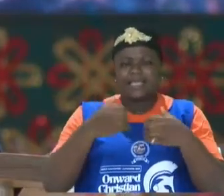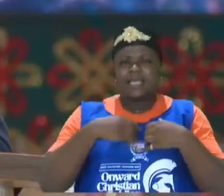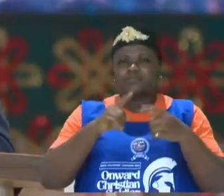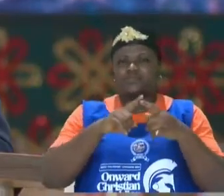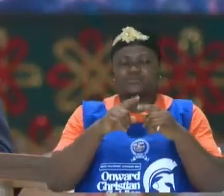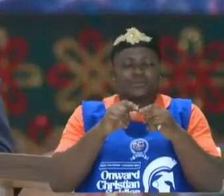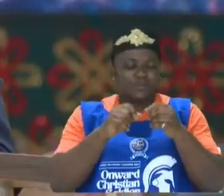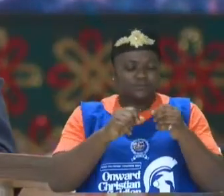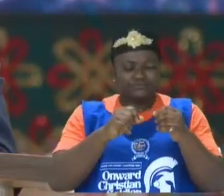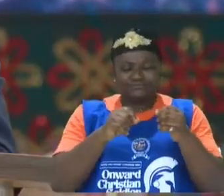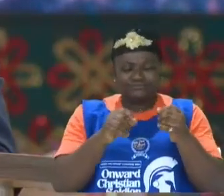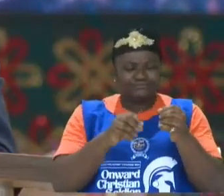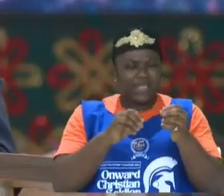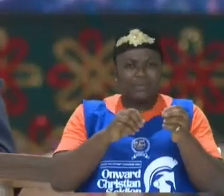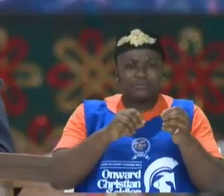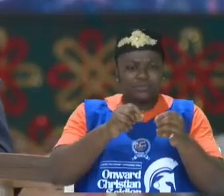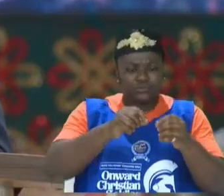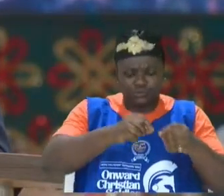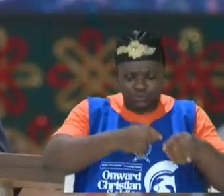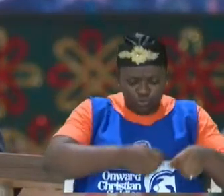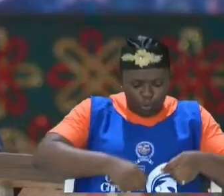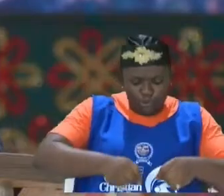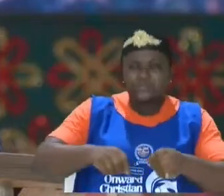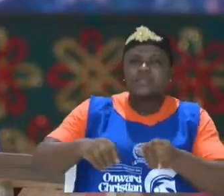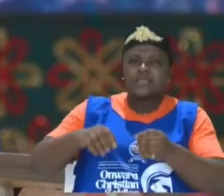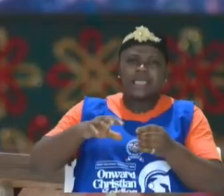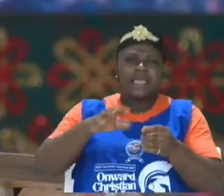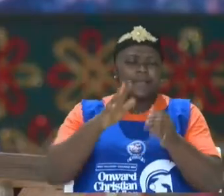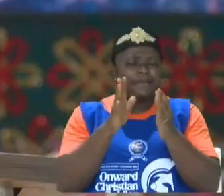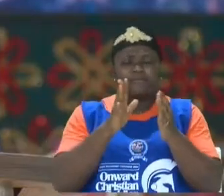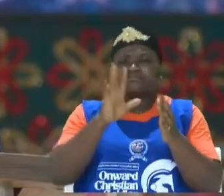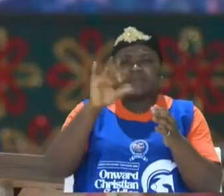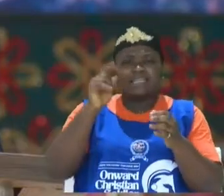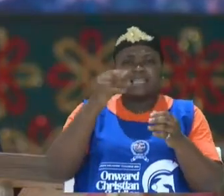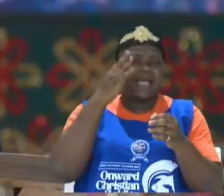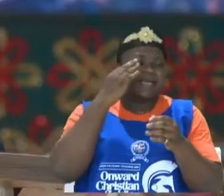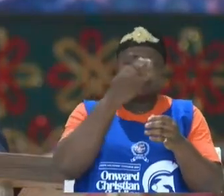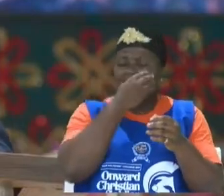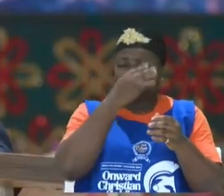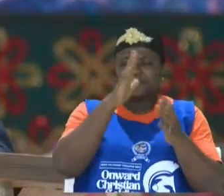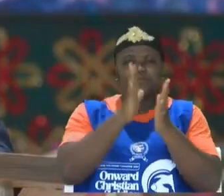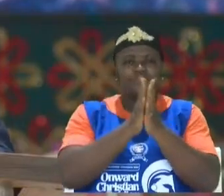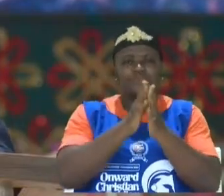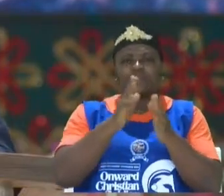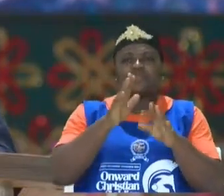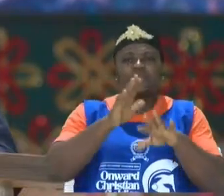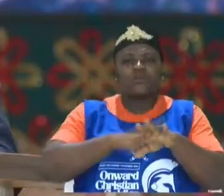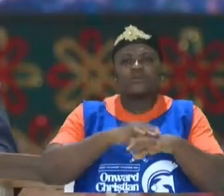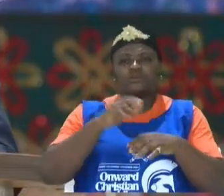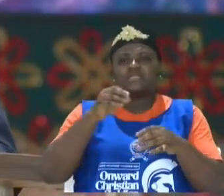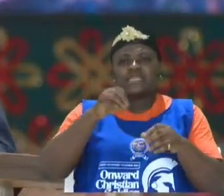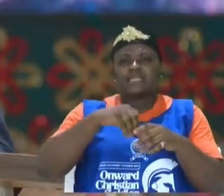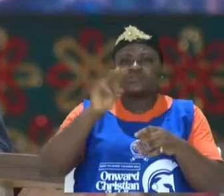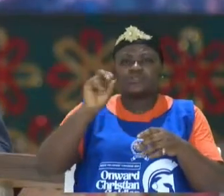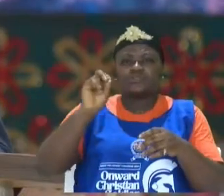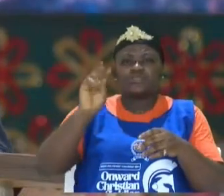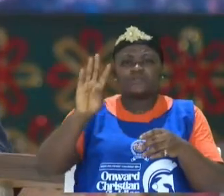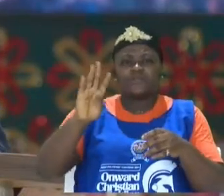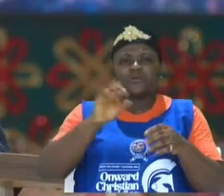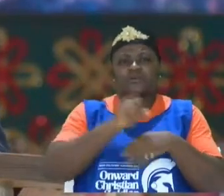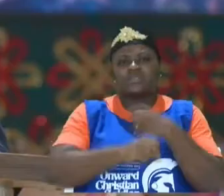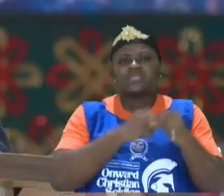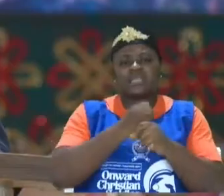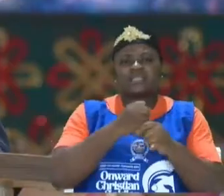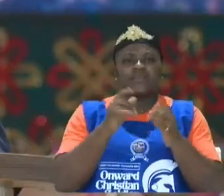Subsequently, he laid the handkerchief prayed on by Daddy Gio during the 2024 annual convention on the